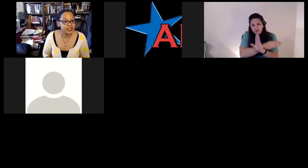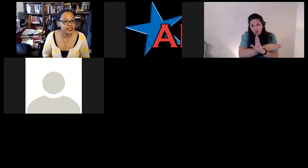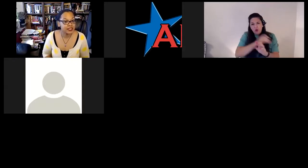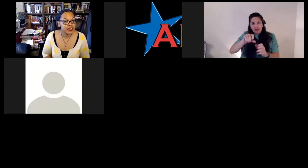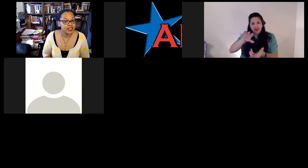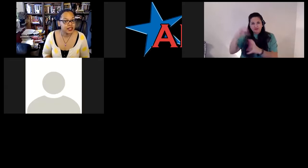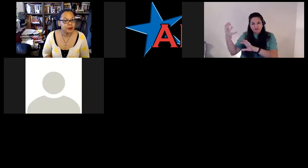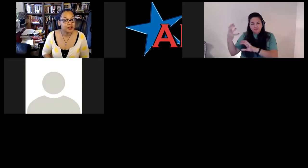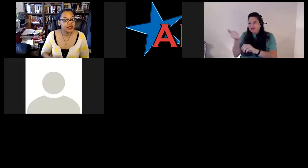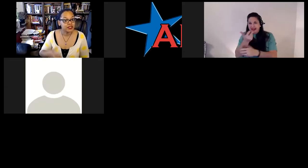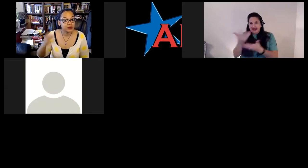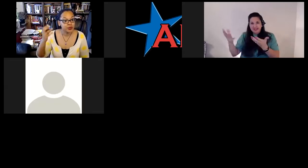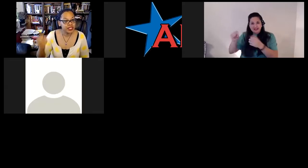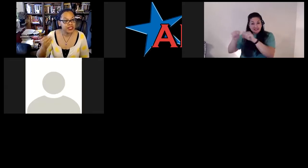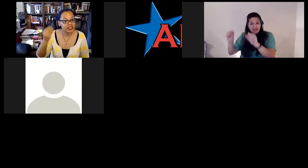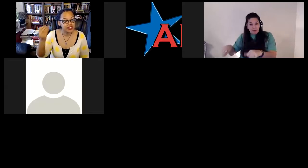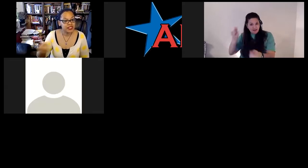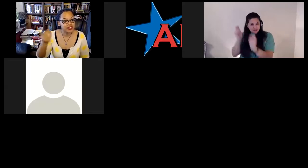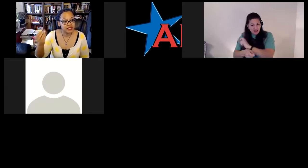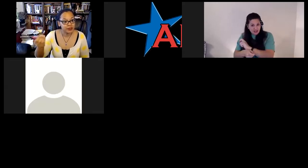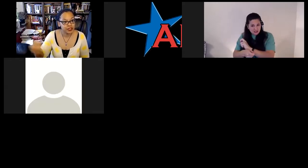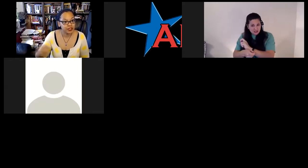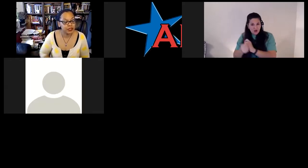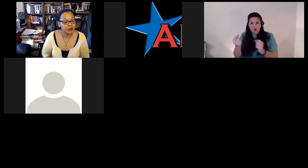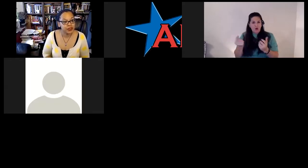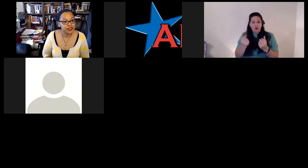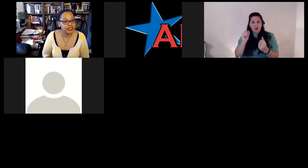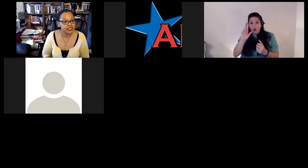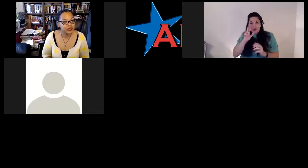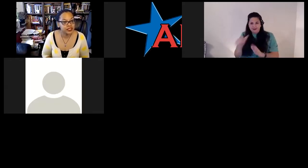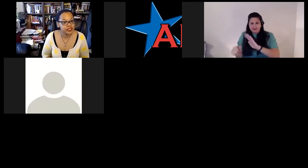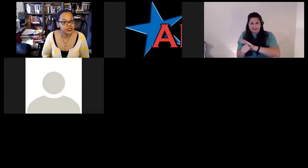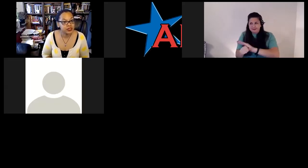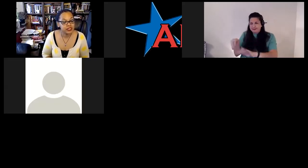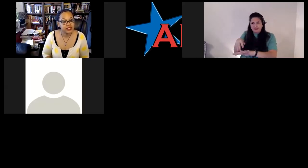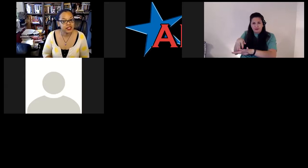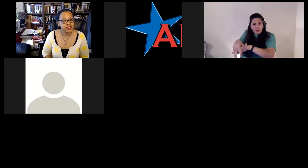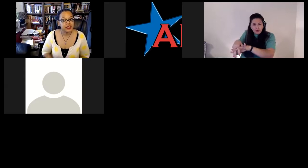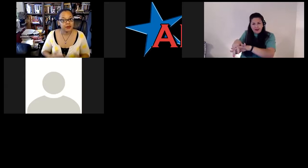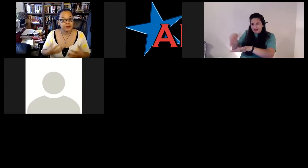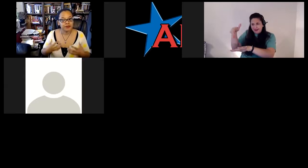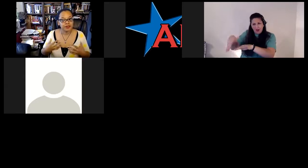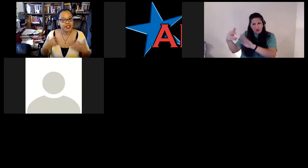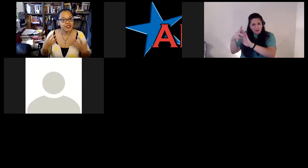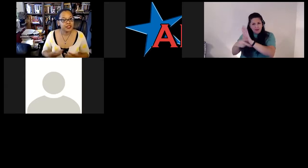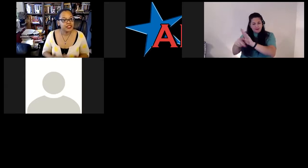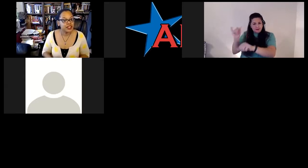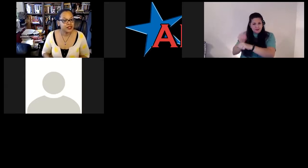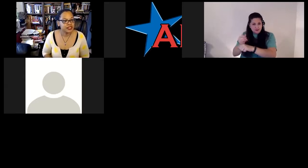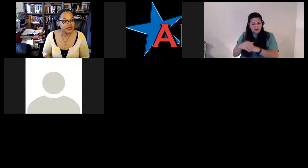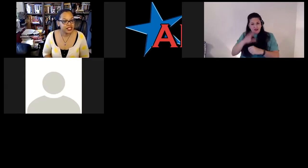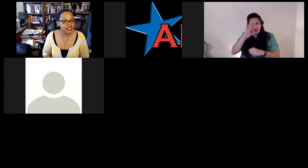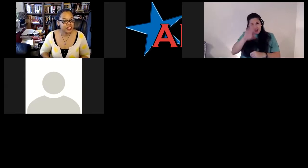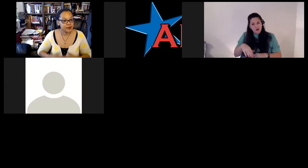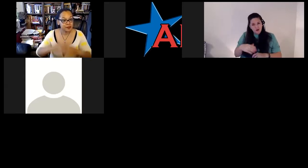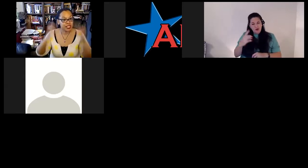systemic, or is rooted and insidiously rooted through our policies or institutions. I know it sounds